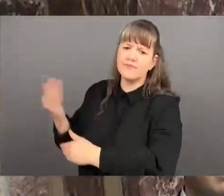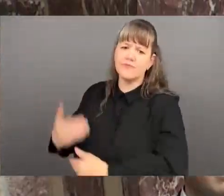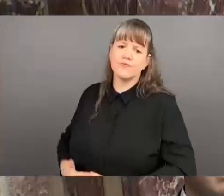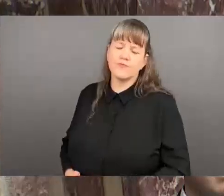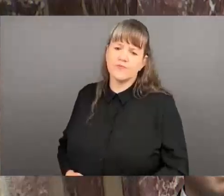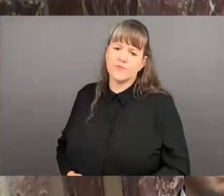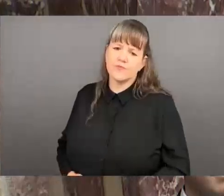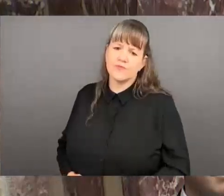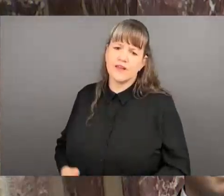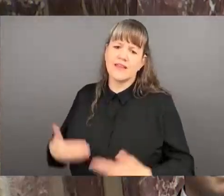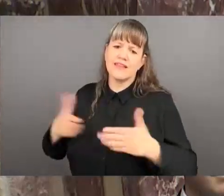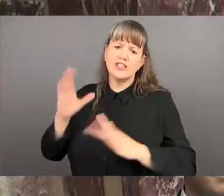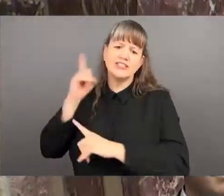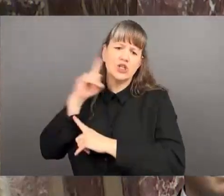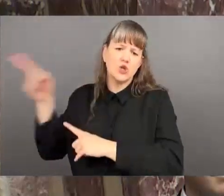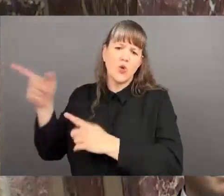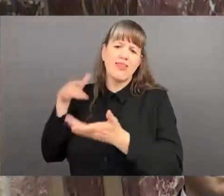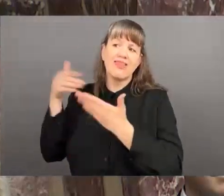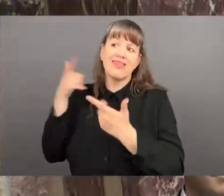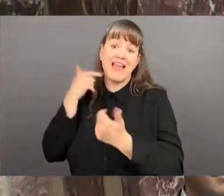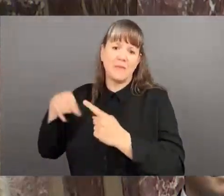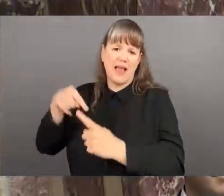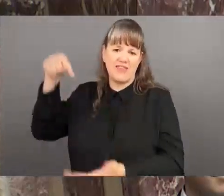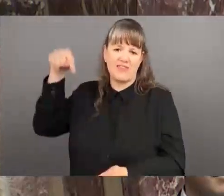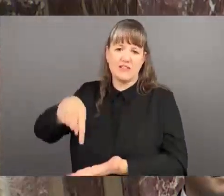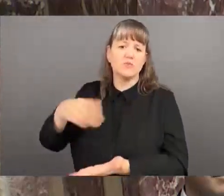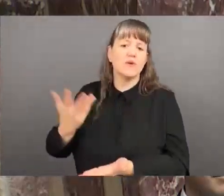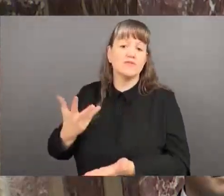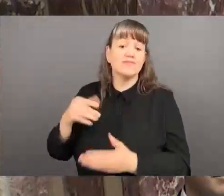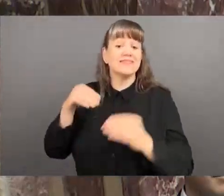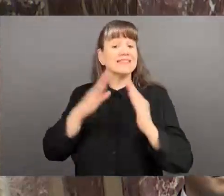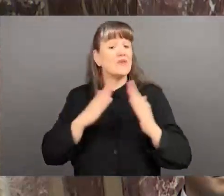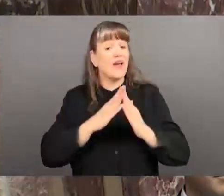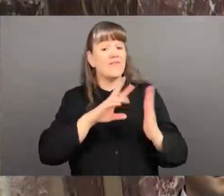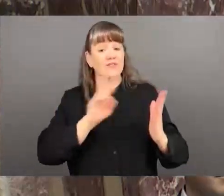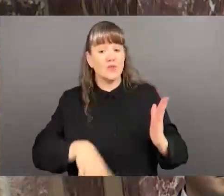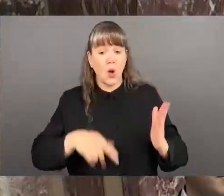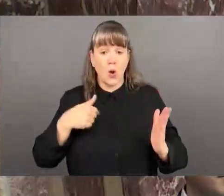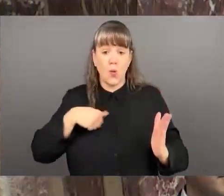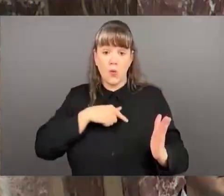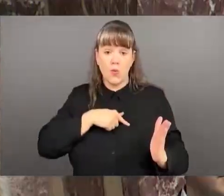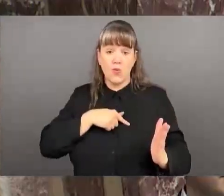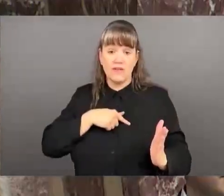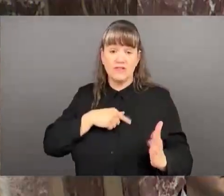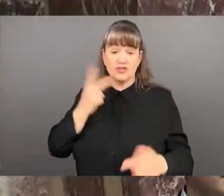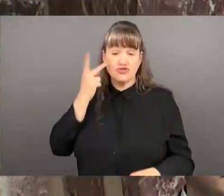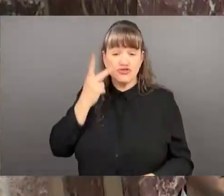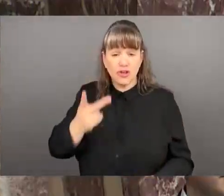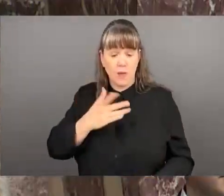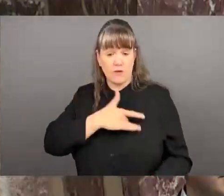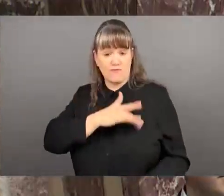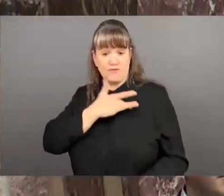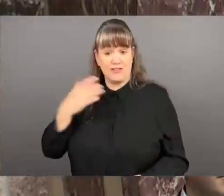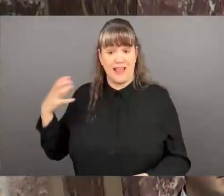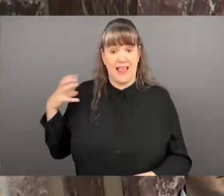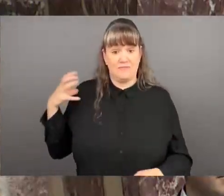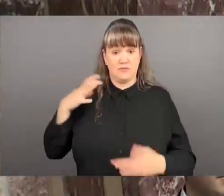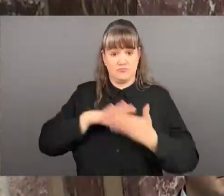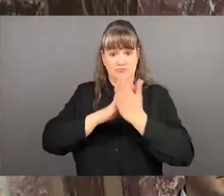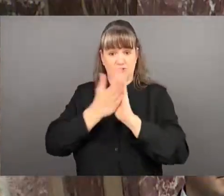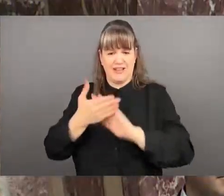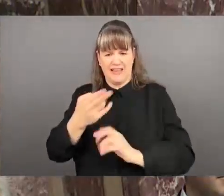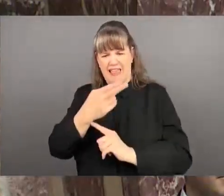this. In downtown Victoria, we saw the provincial capital turned into a hellscape. A